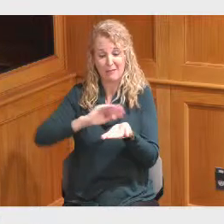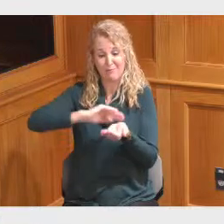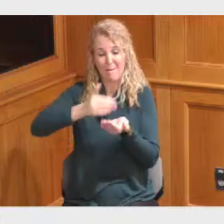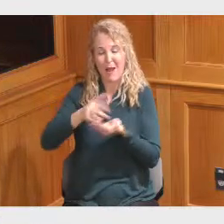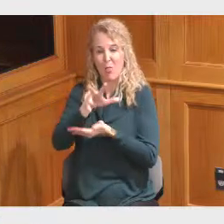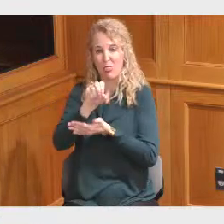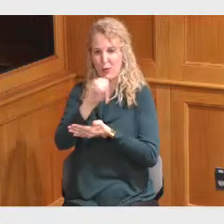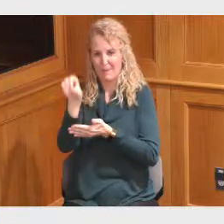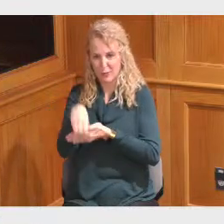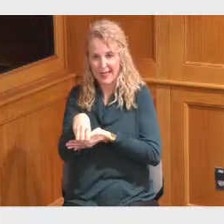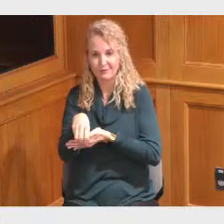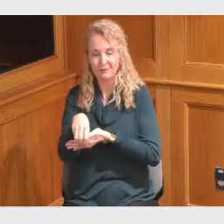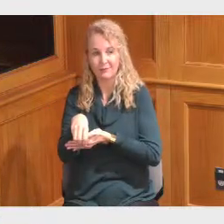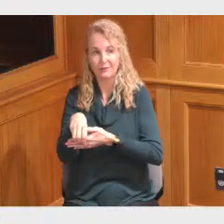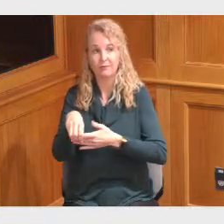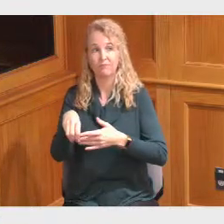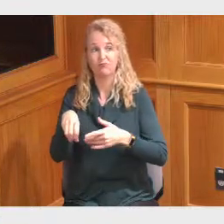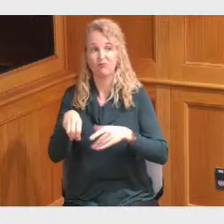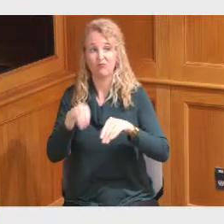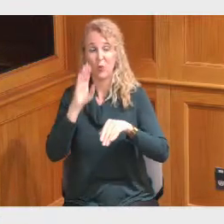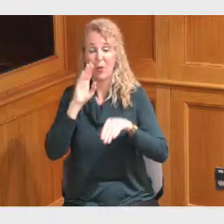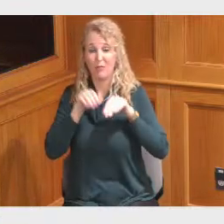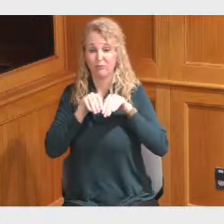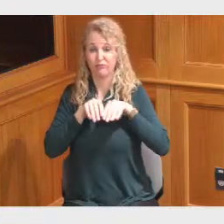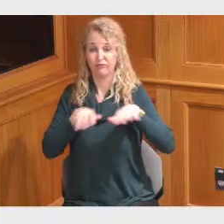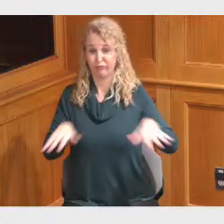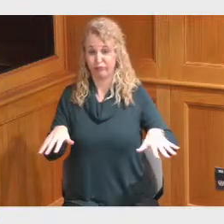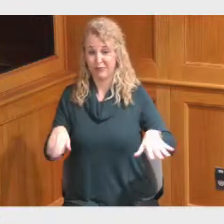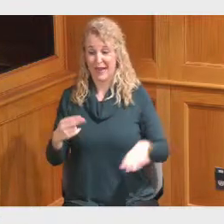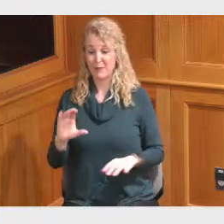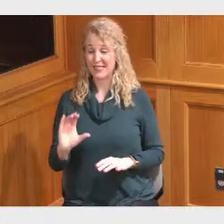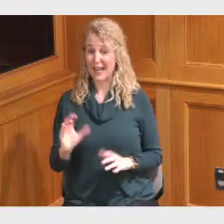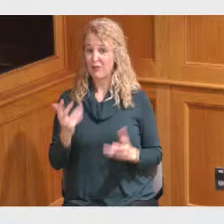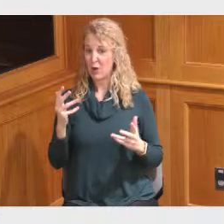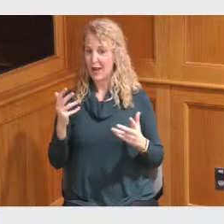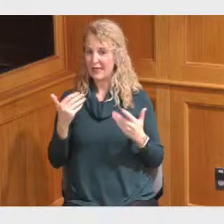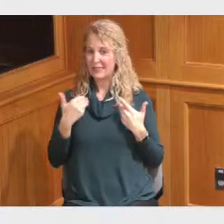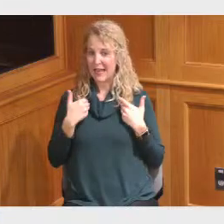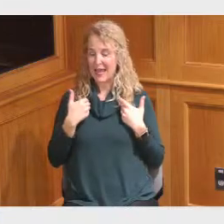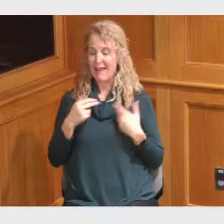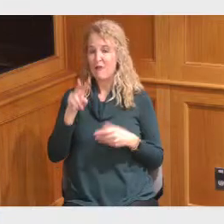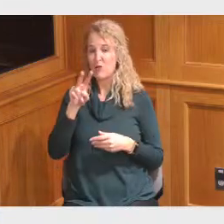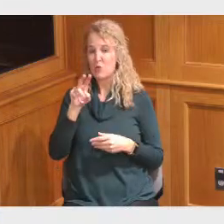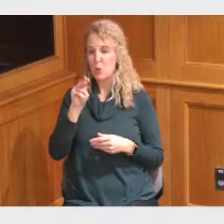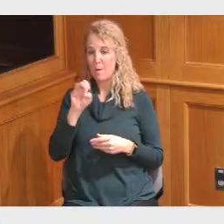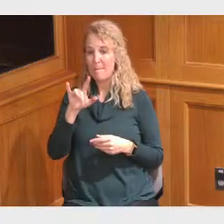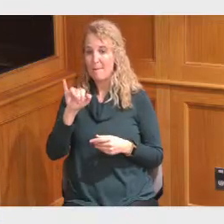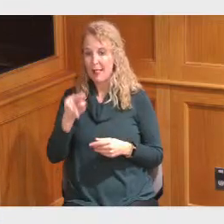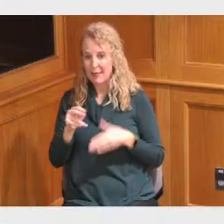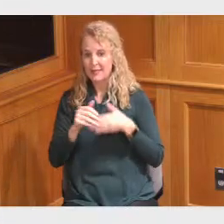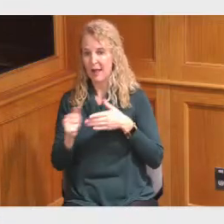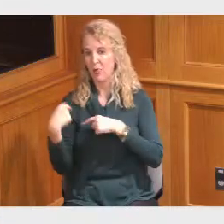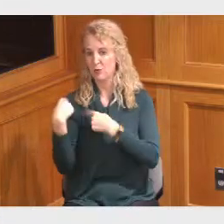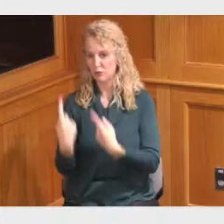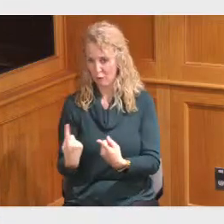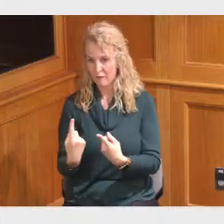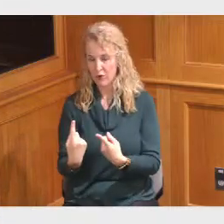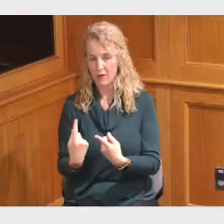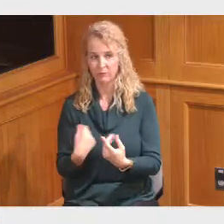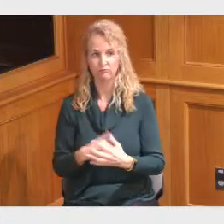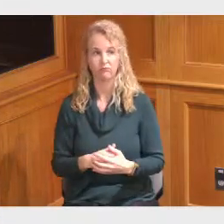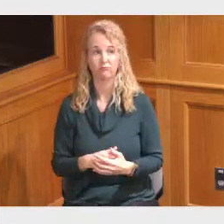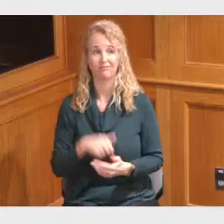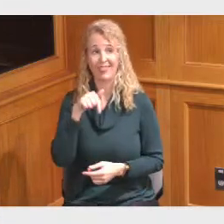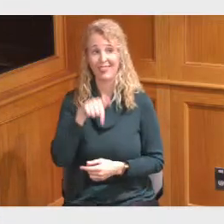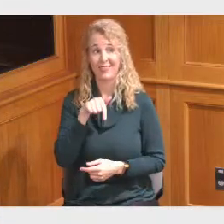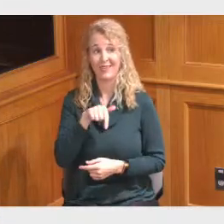about 30% going to local governments. Hamilton County has received just over $2 million in allotments so far to date. This